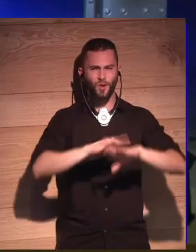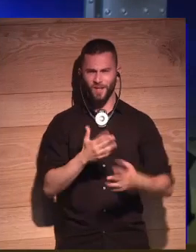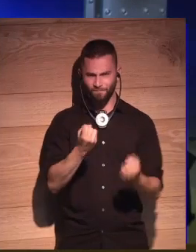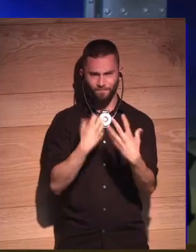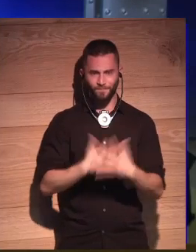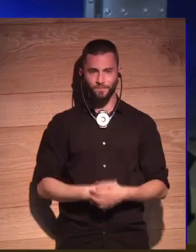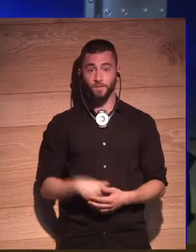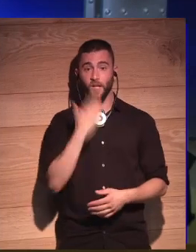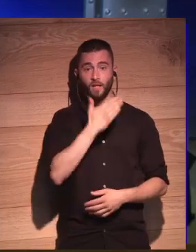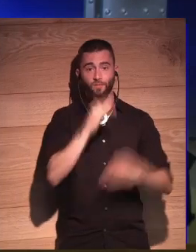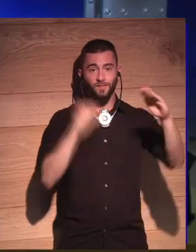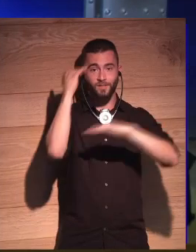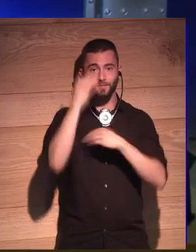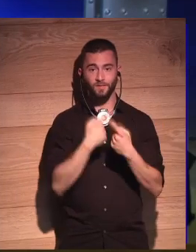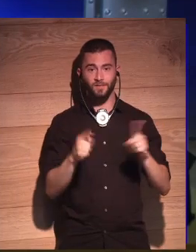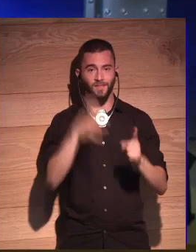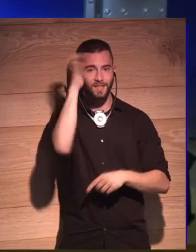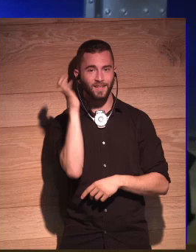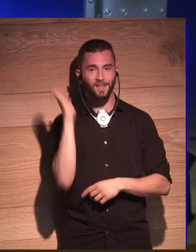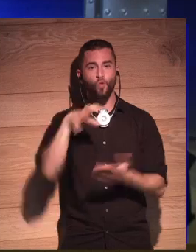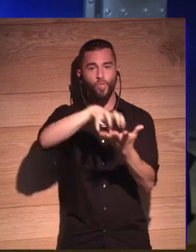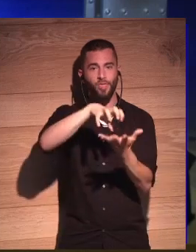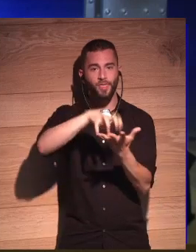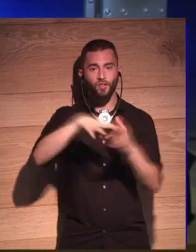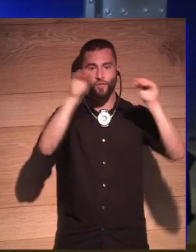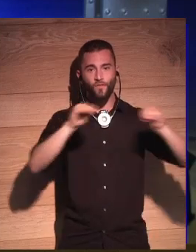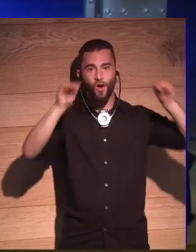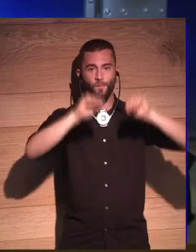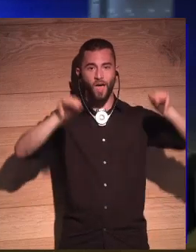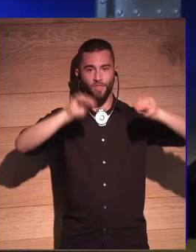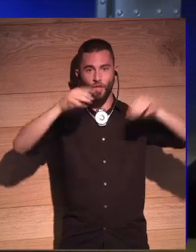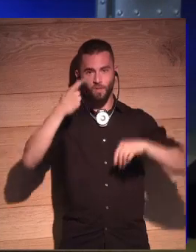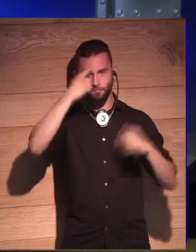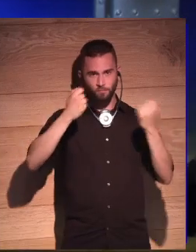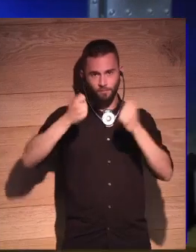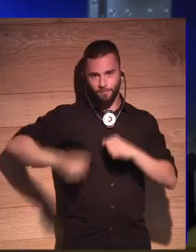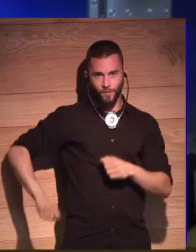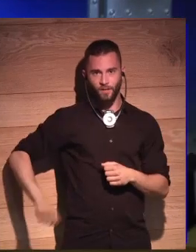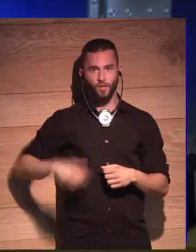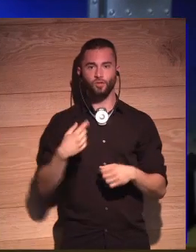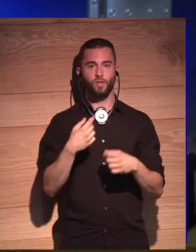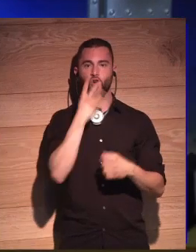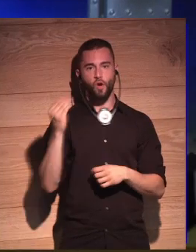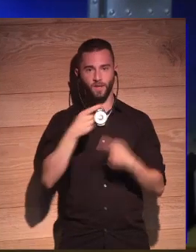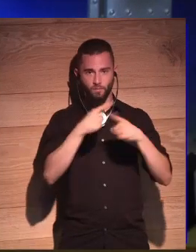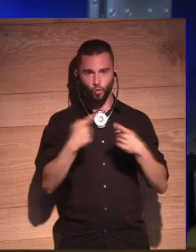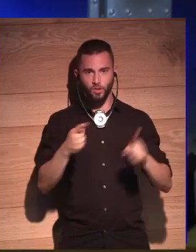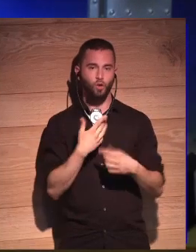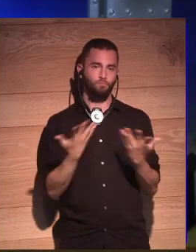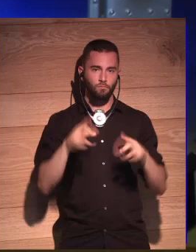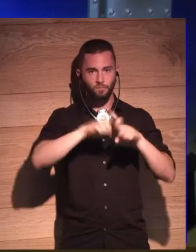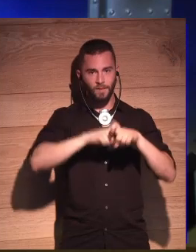this project come to life? Well, our center is a training center to